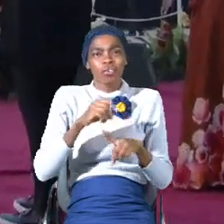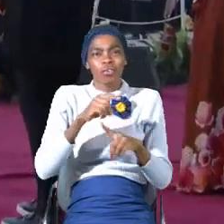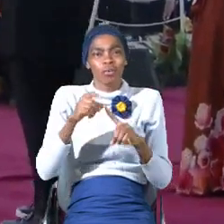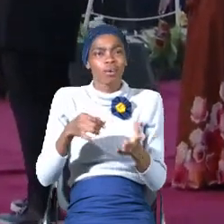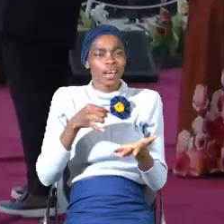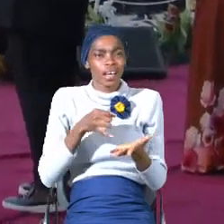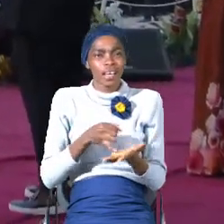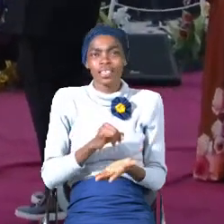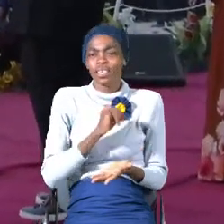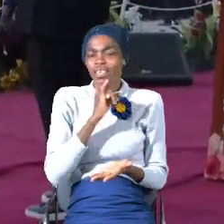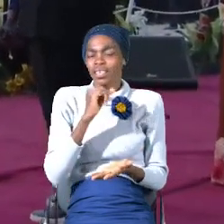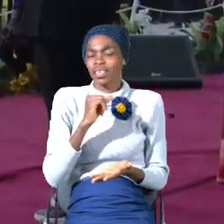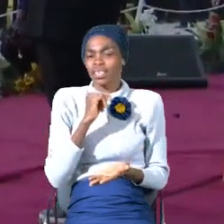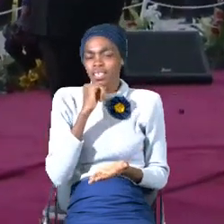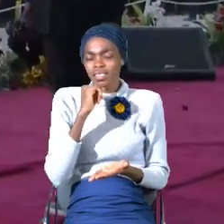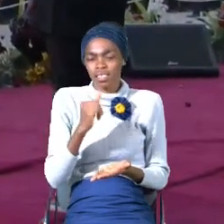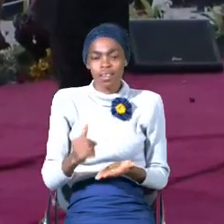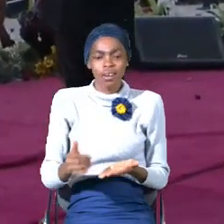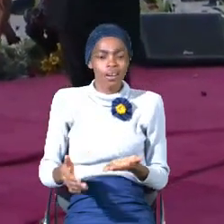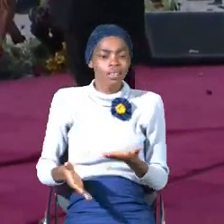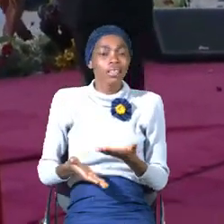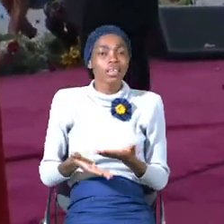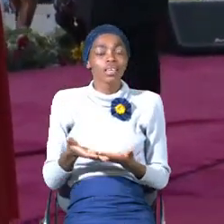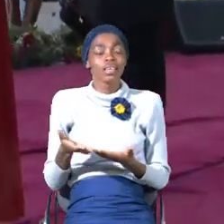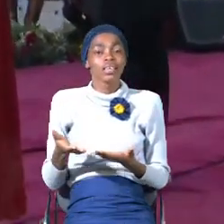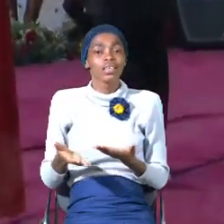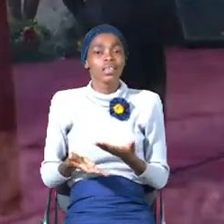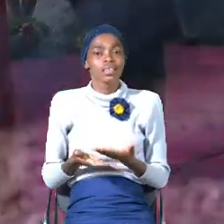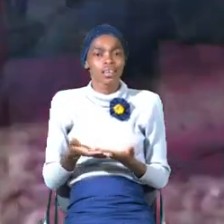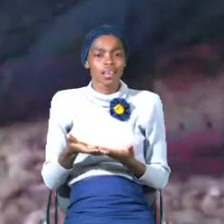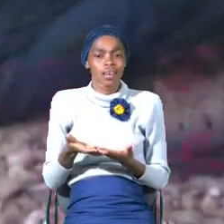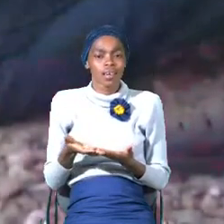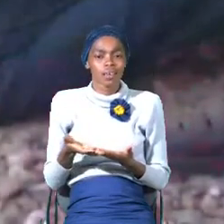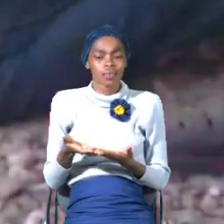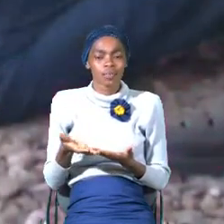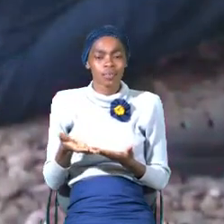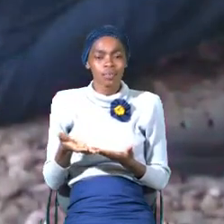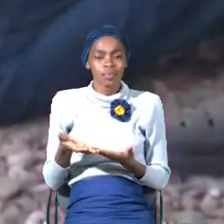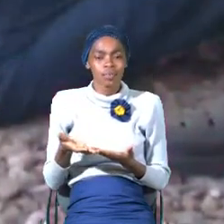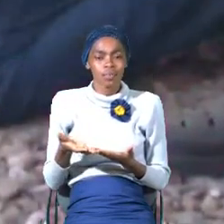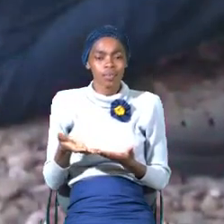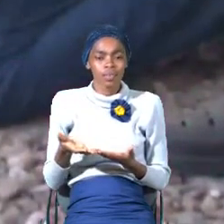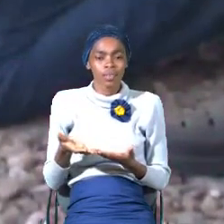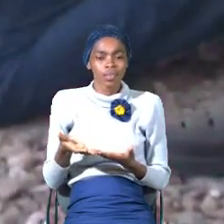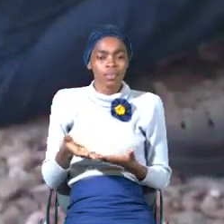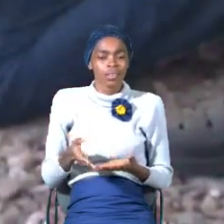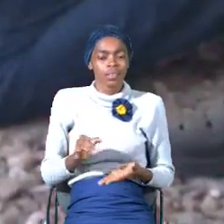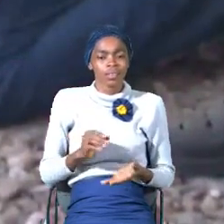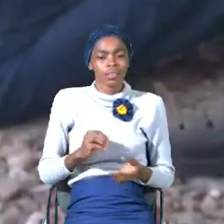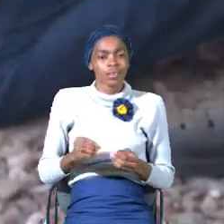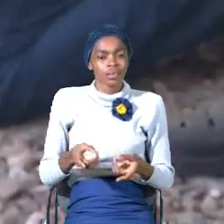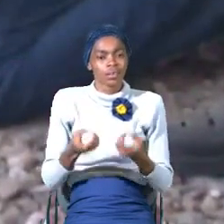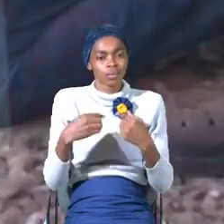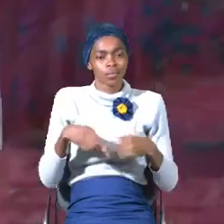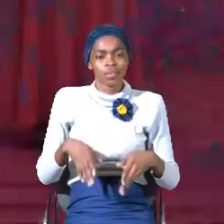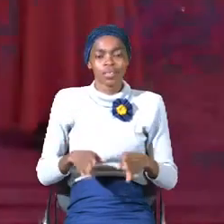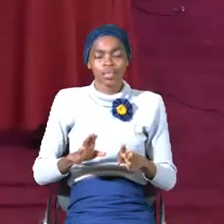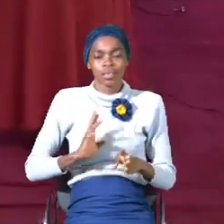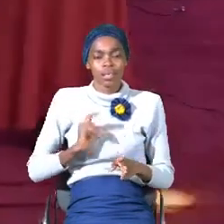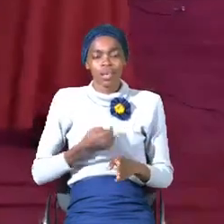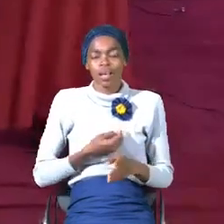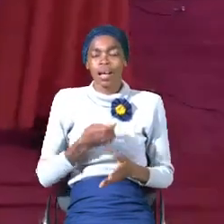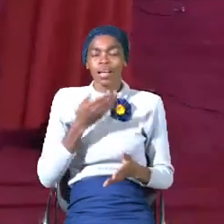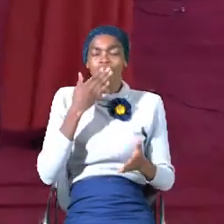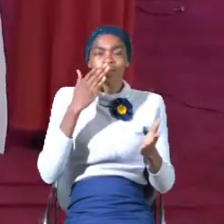even when it isn't easy. Oh, come let us